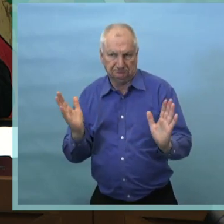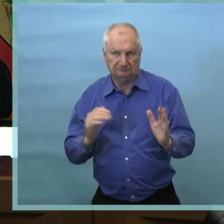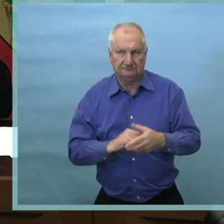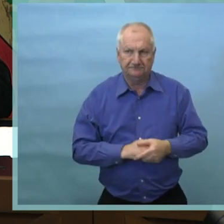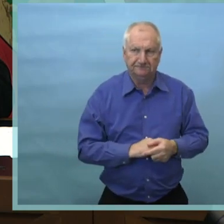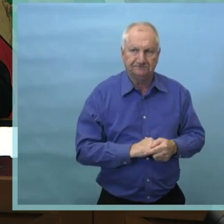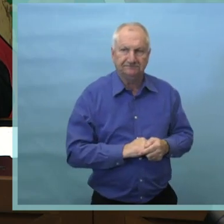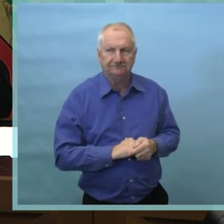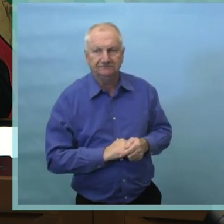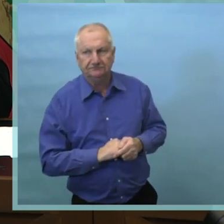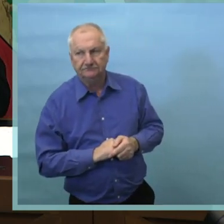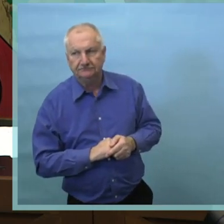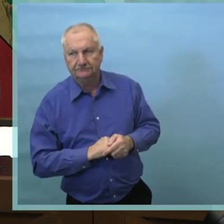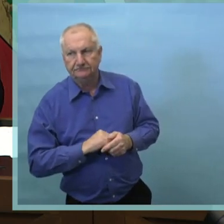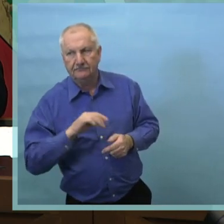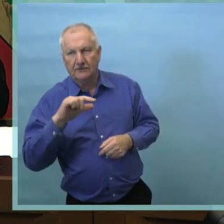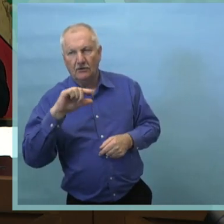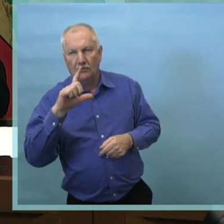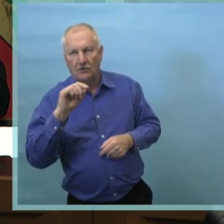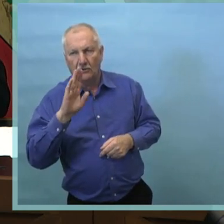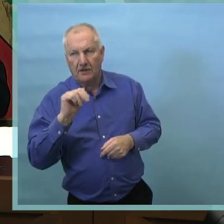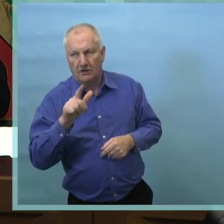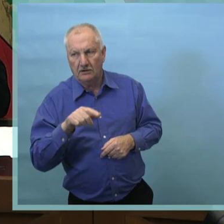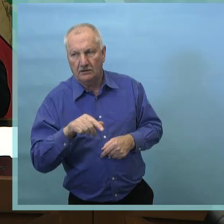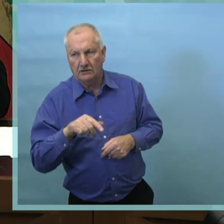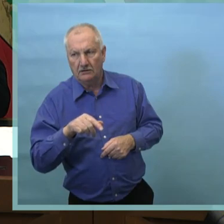From Global, Will.